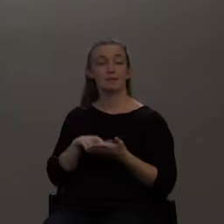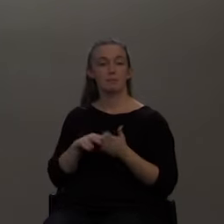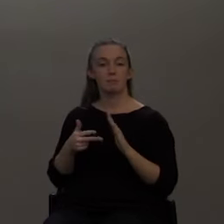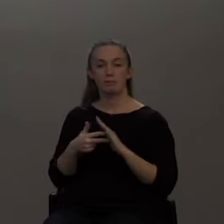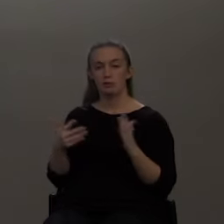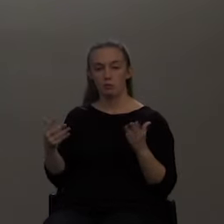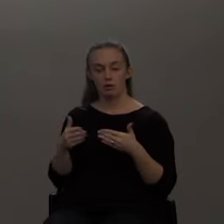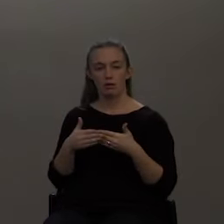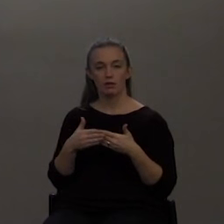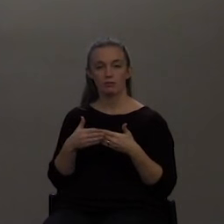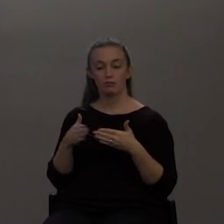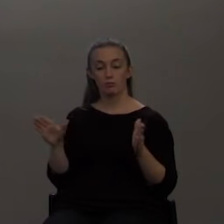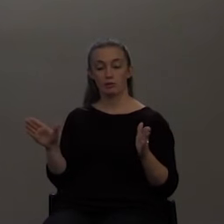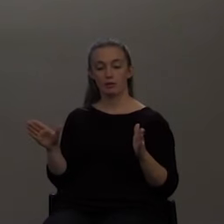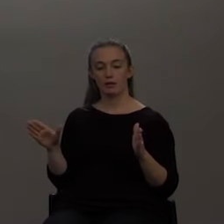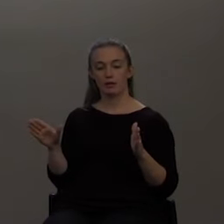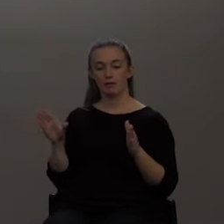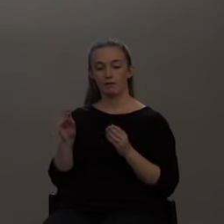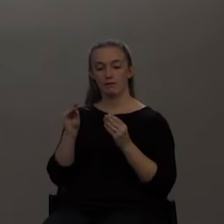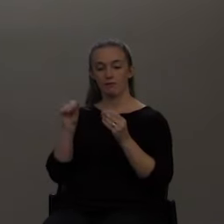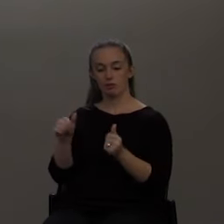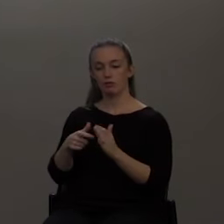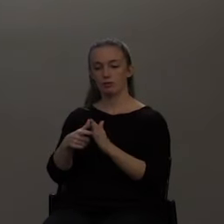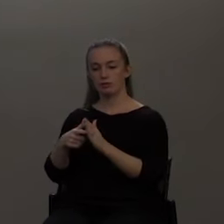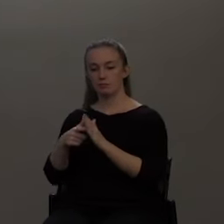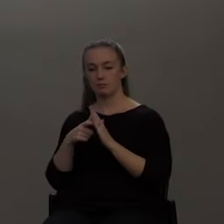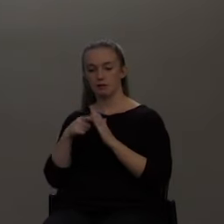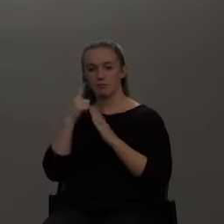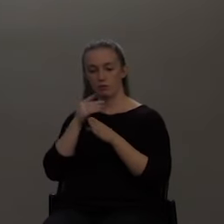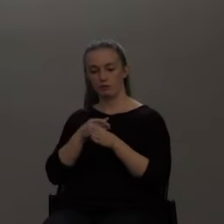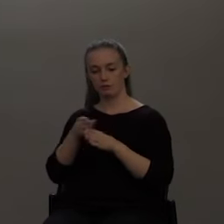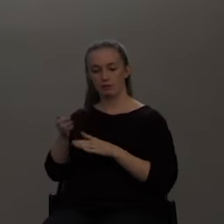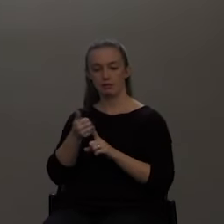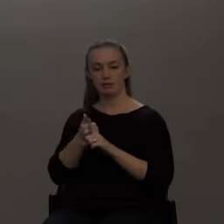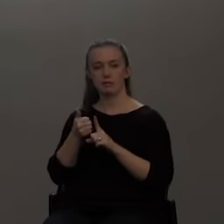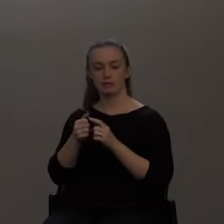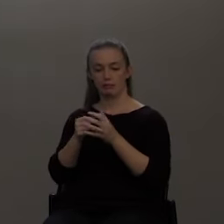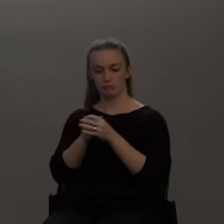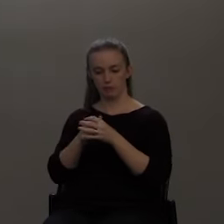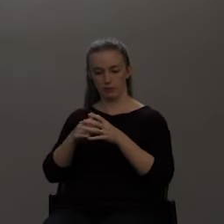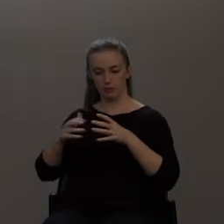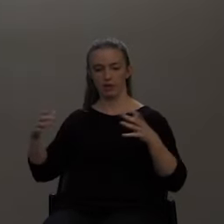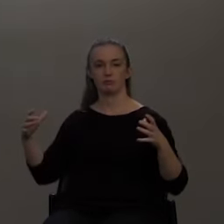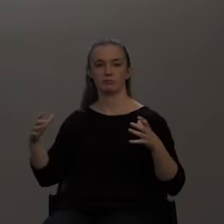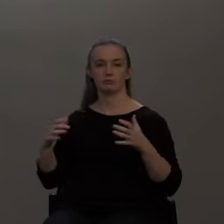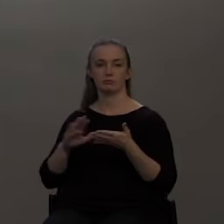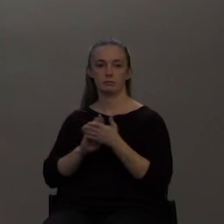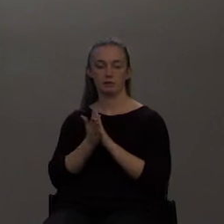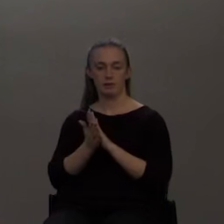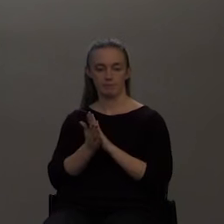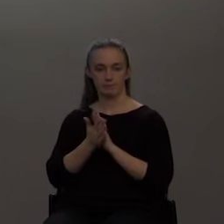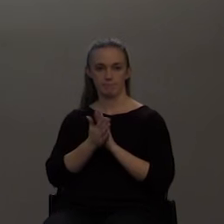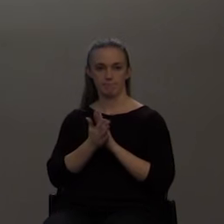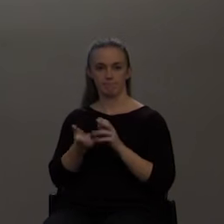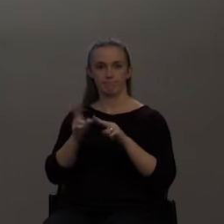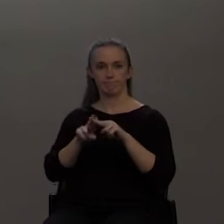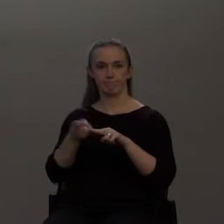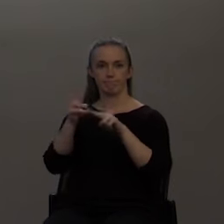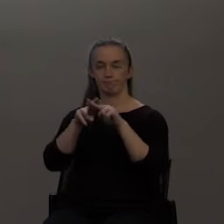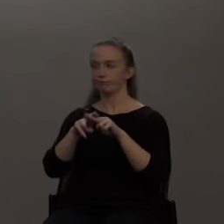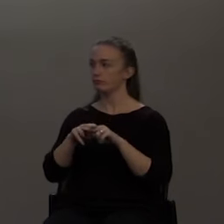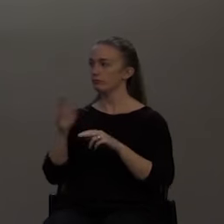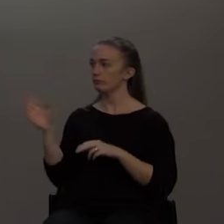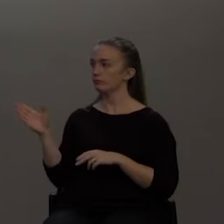general, the efficiency and the demand and the market itself is growing in strength. And to put it in more layman's terms